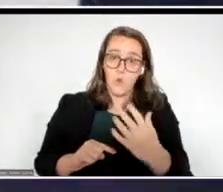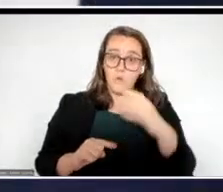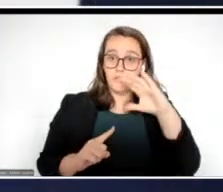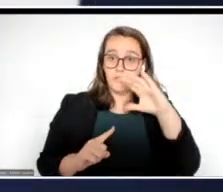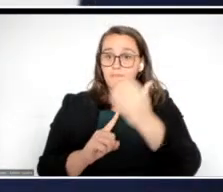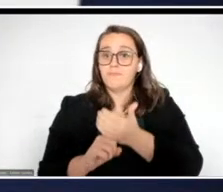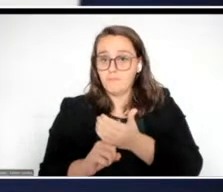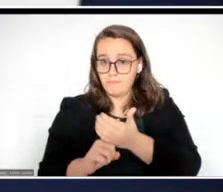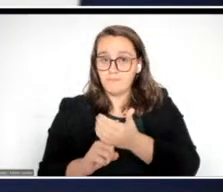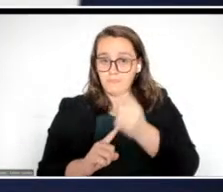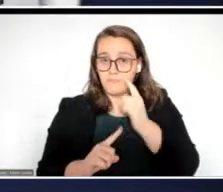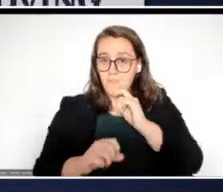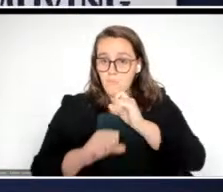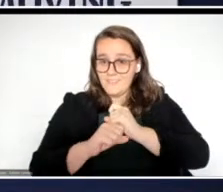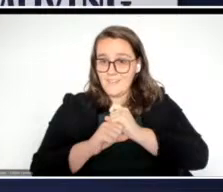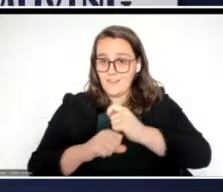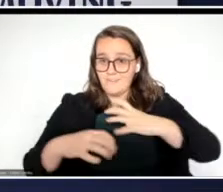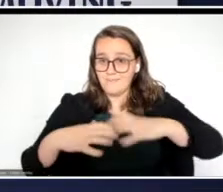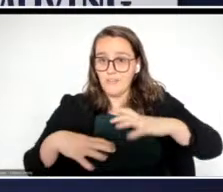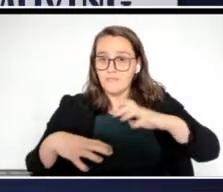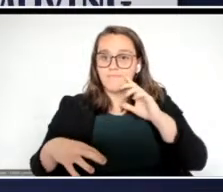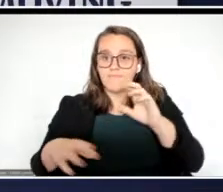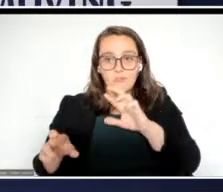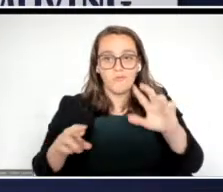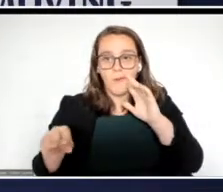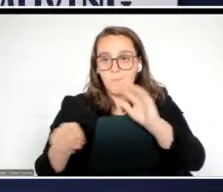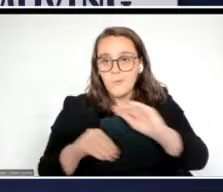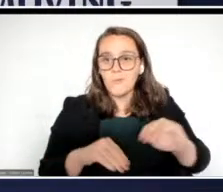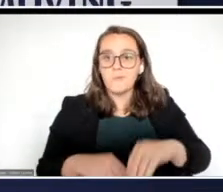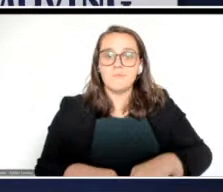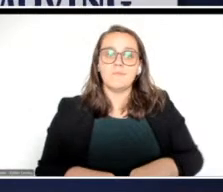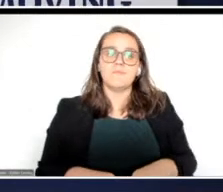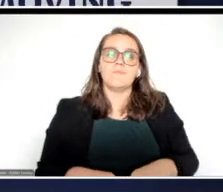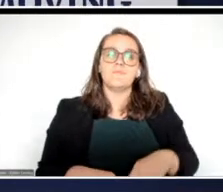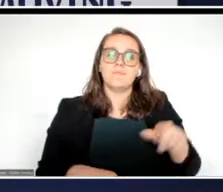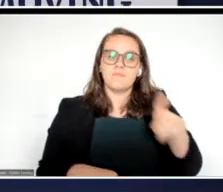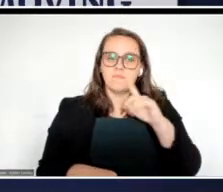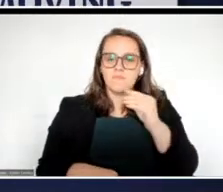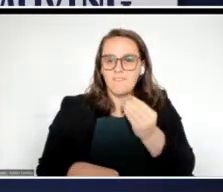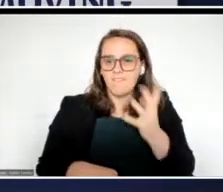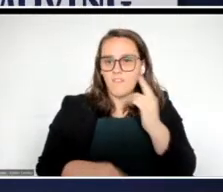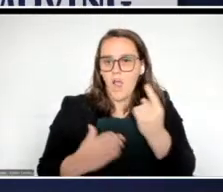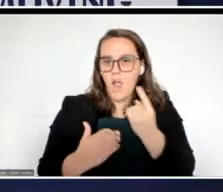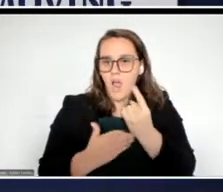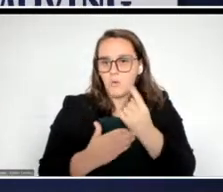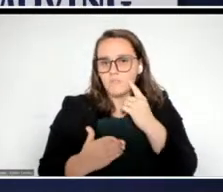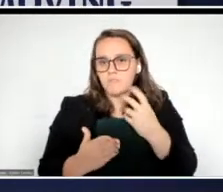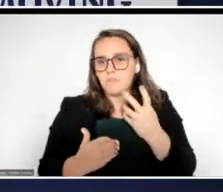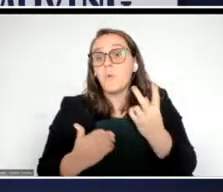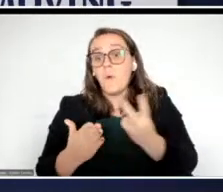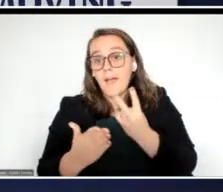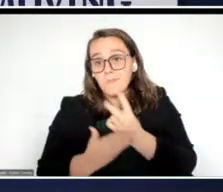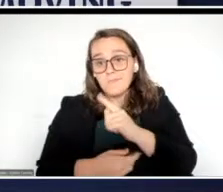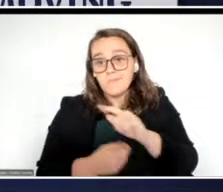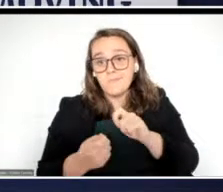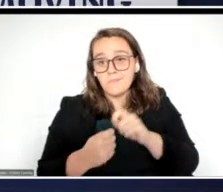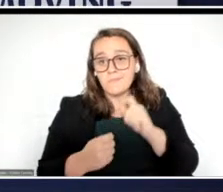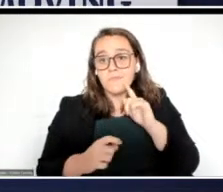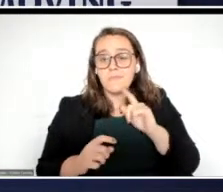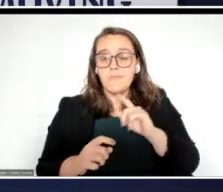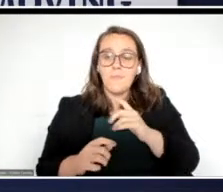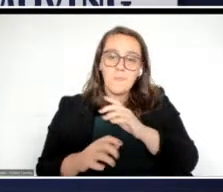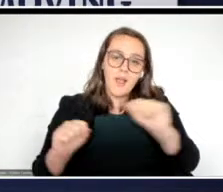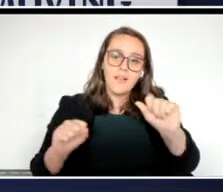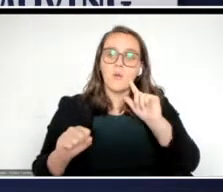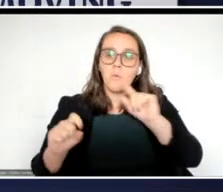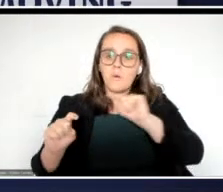A few minutes later, they were told the president would leave for the Capitol in 2 hours. It wasn't until